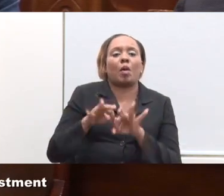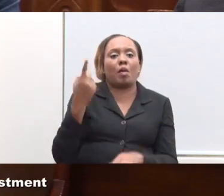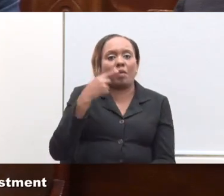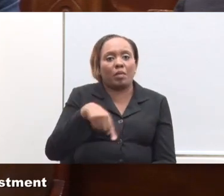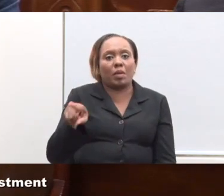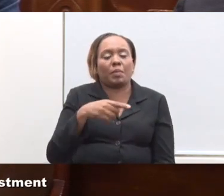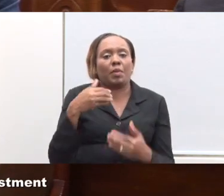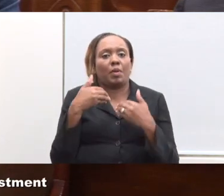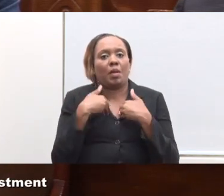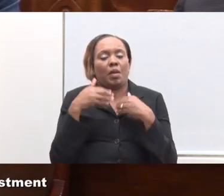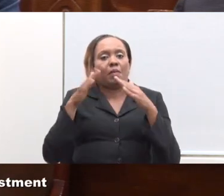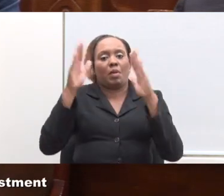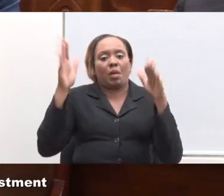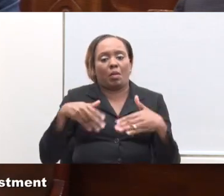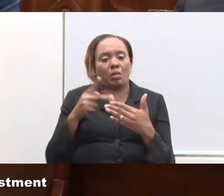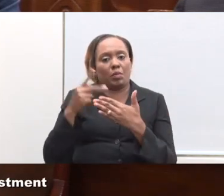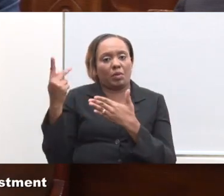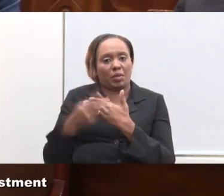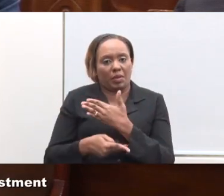program of which we speak.